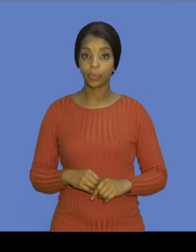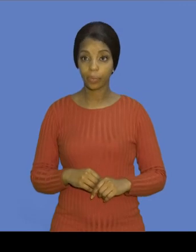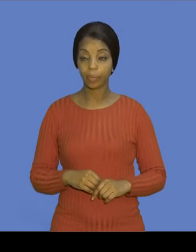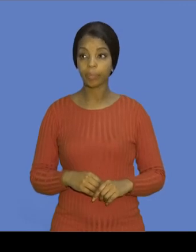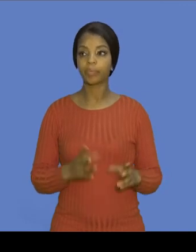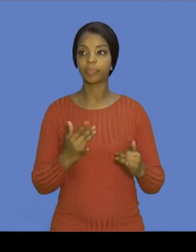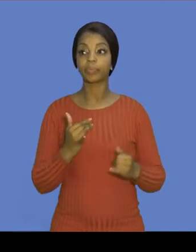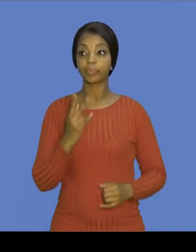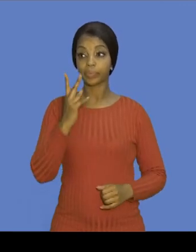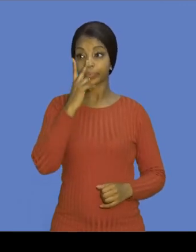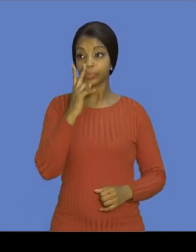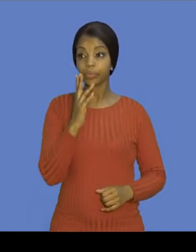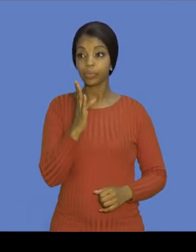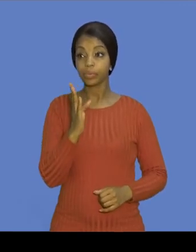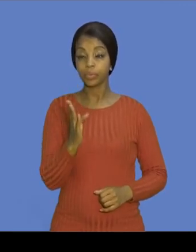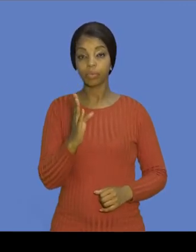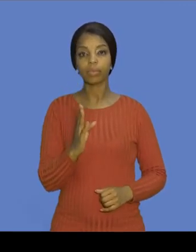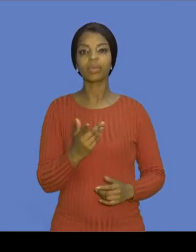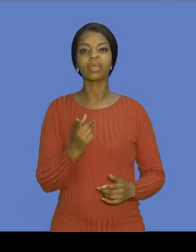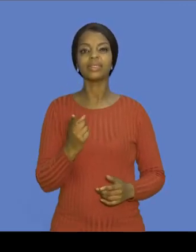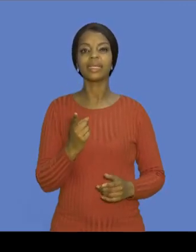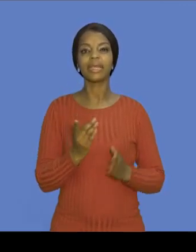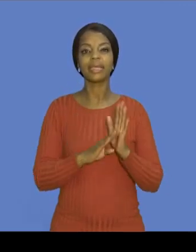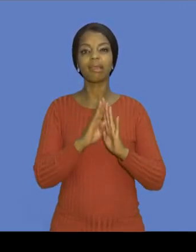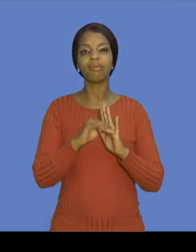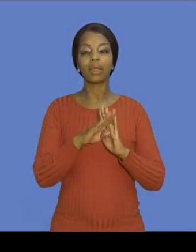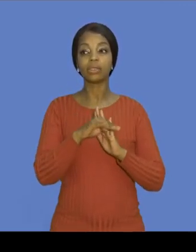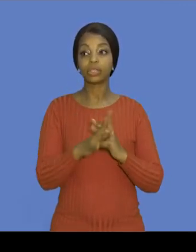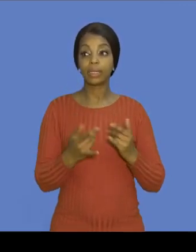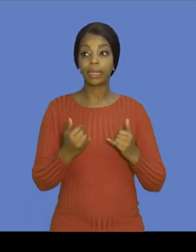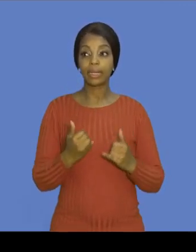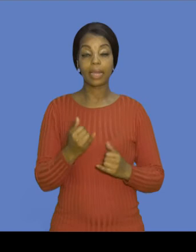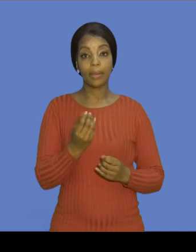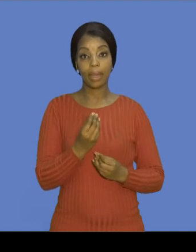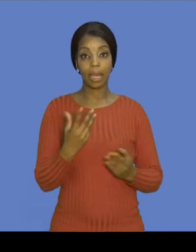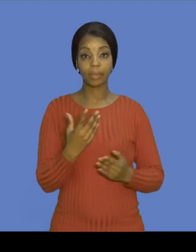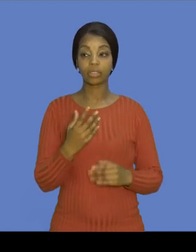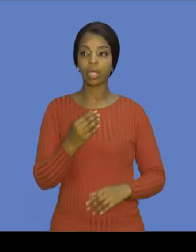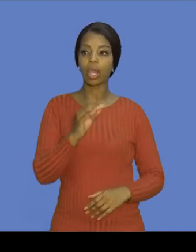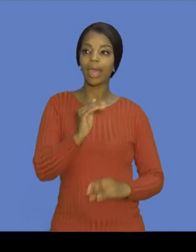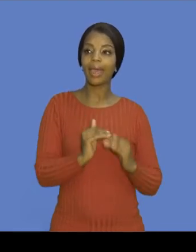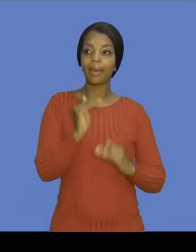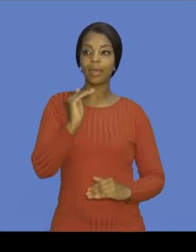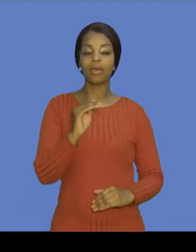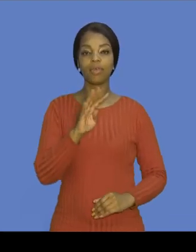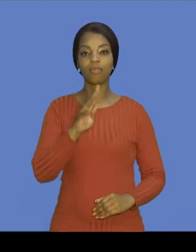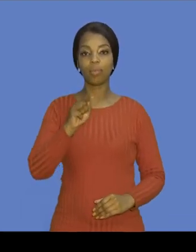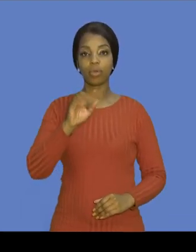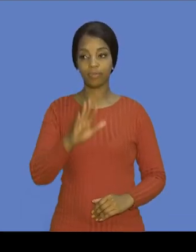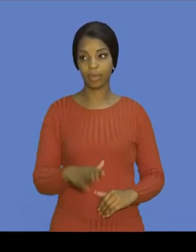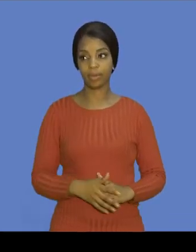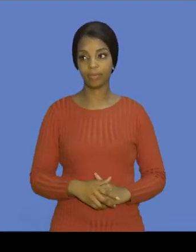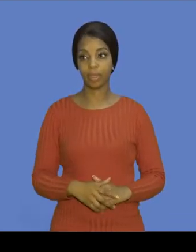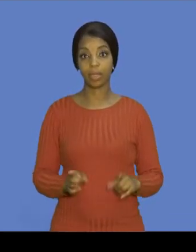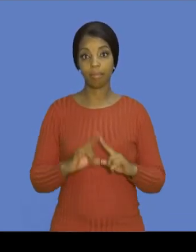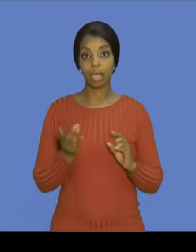1.5 mark, and the inflation would be above the 1.5 mark. So you can see it's a bit quite low. But now